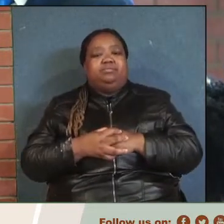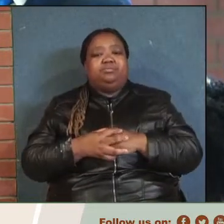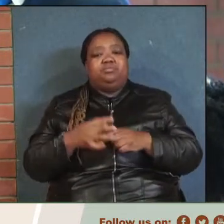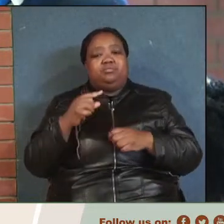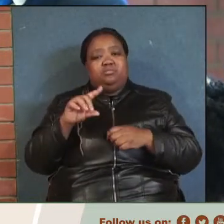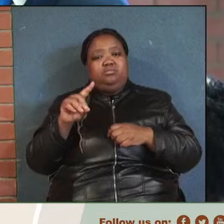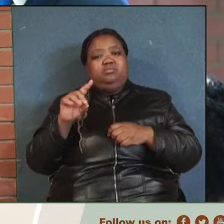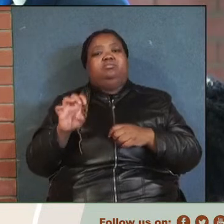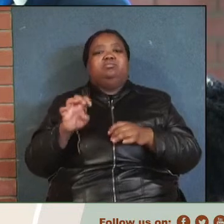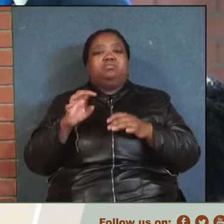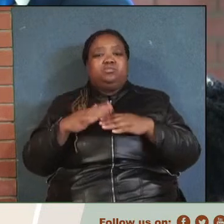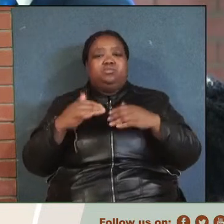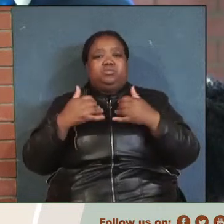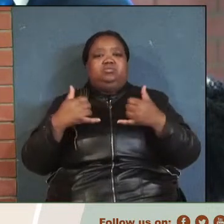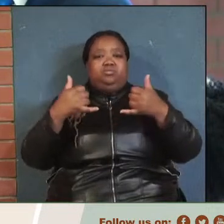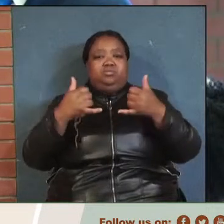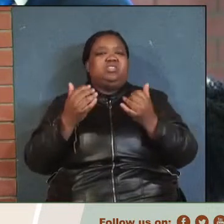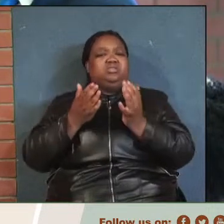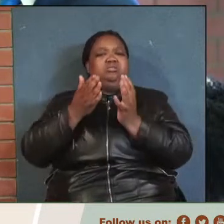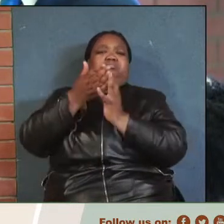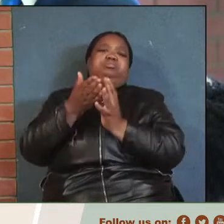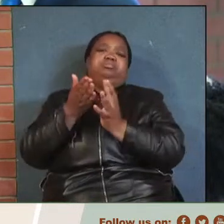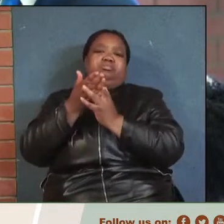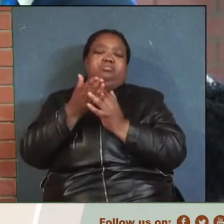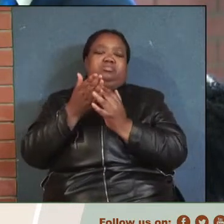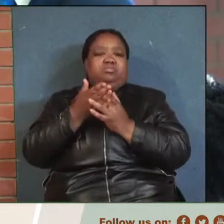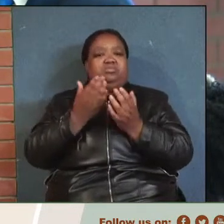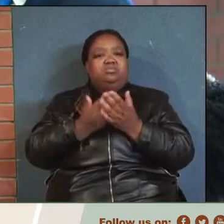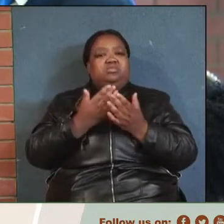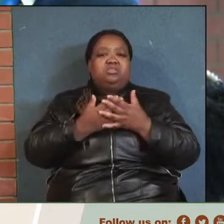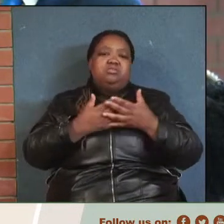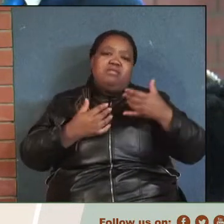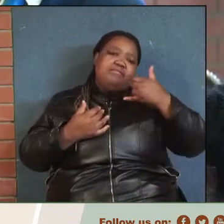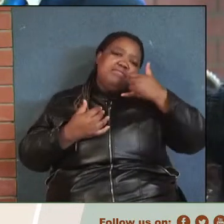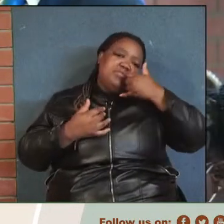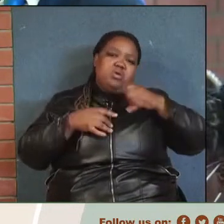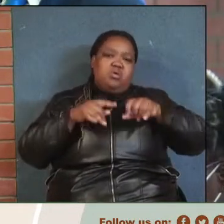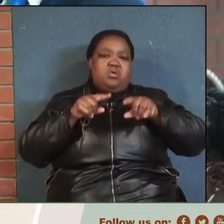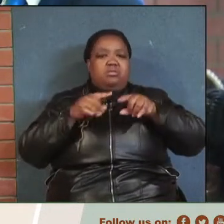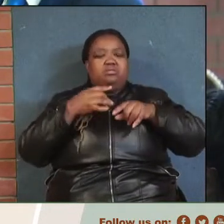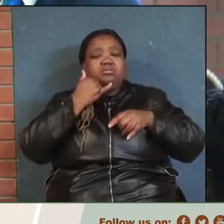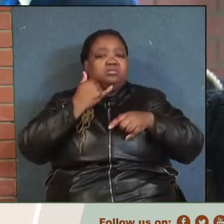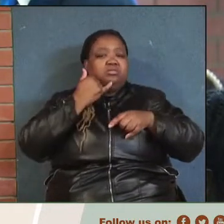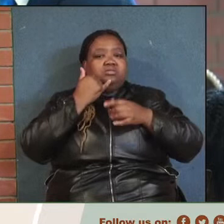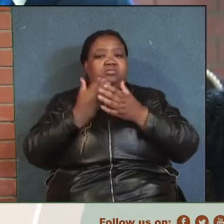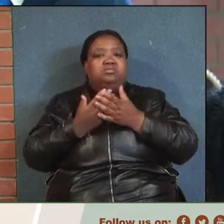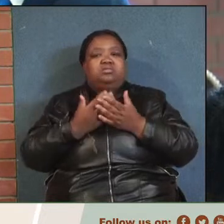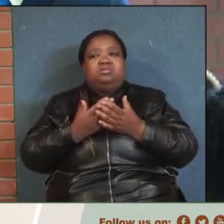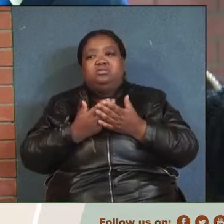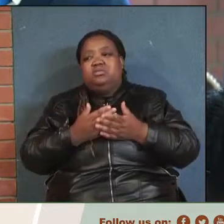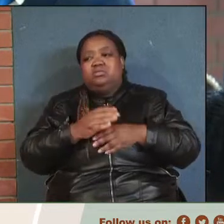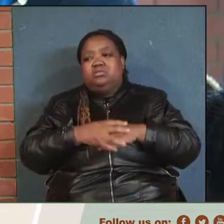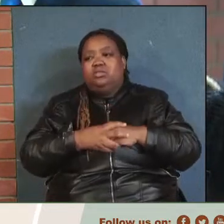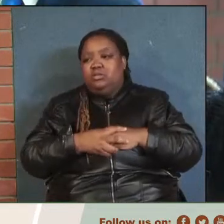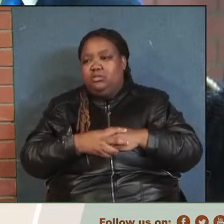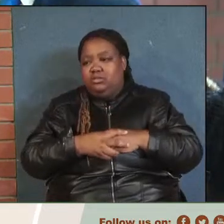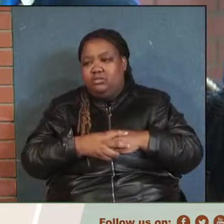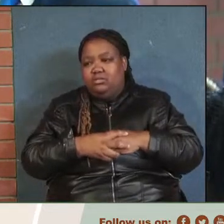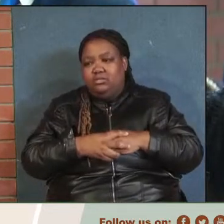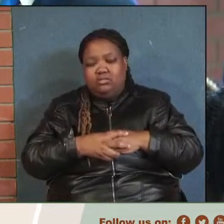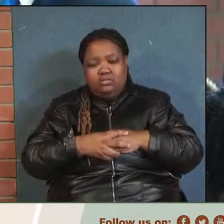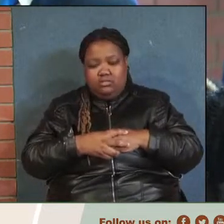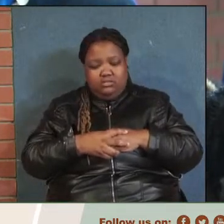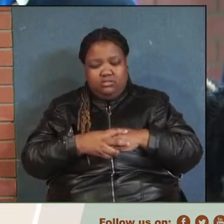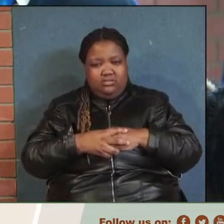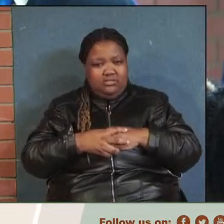GDE online applications are accessible on our miscellaneous devices. Alternatively, a homo sapien could conduct herself or himself with